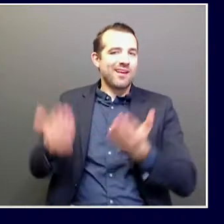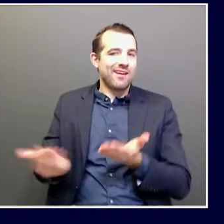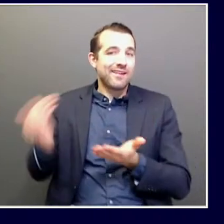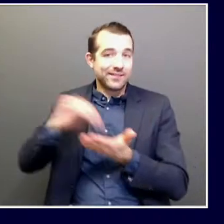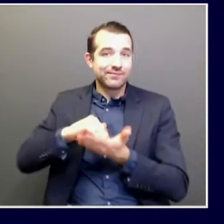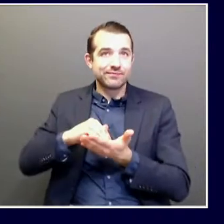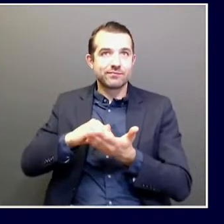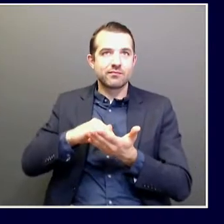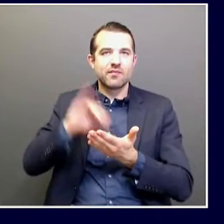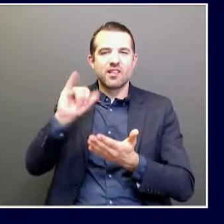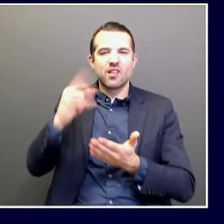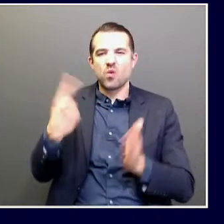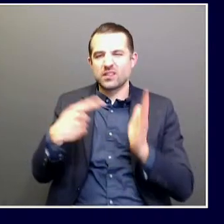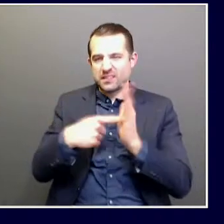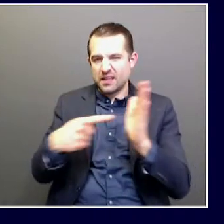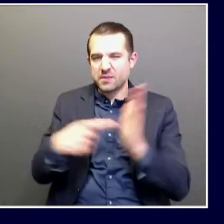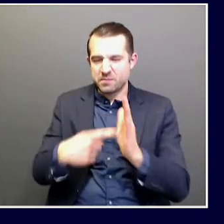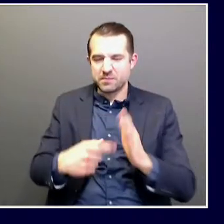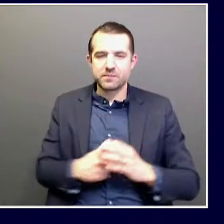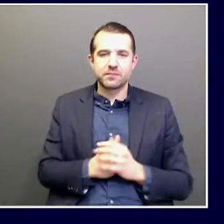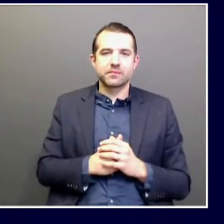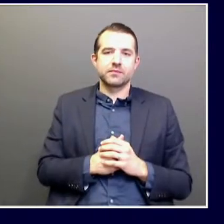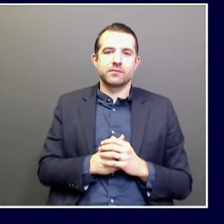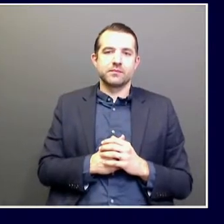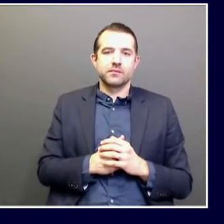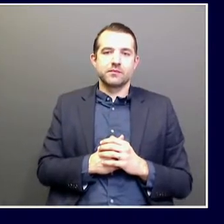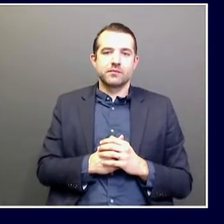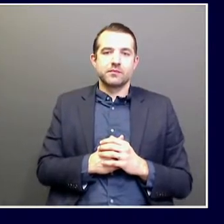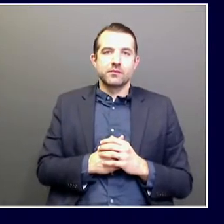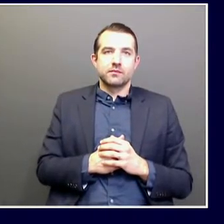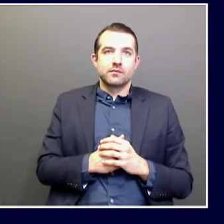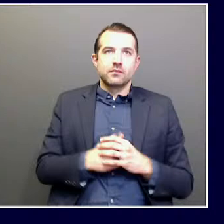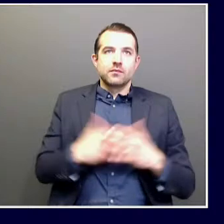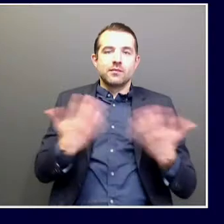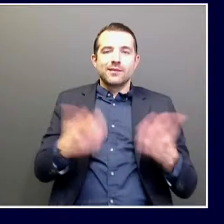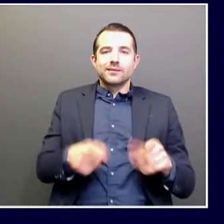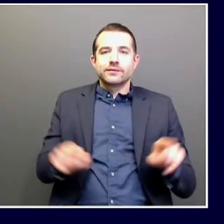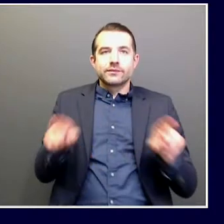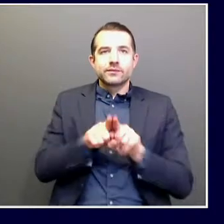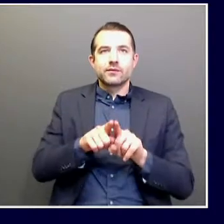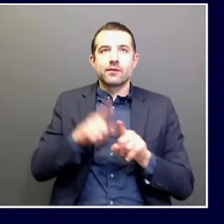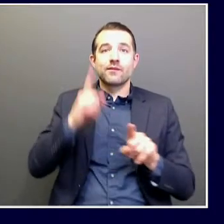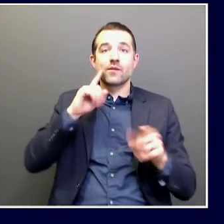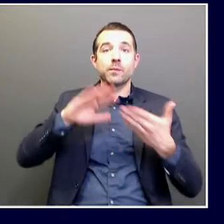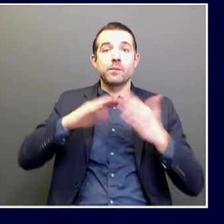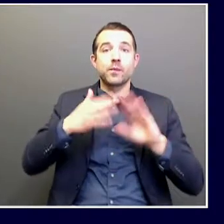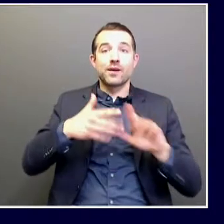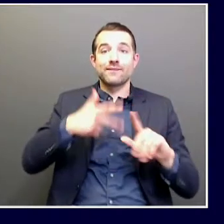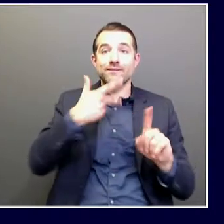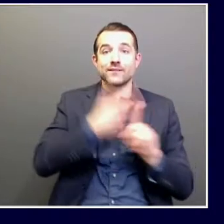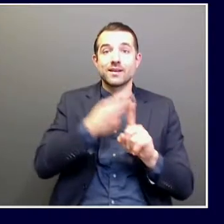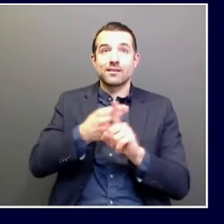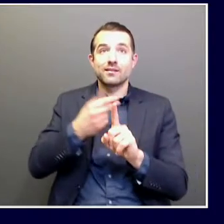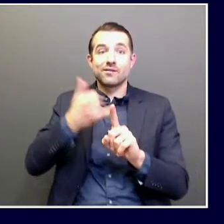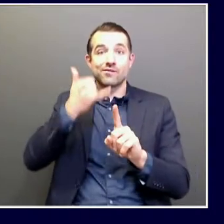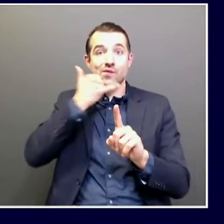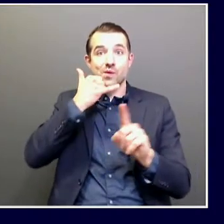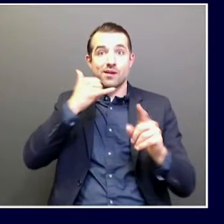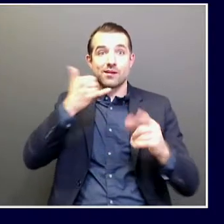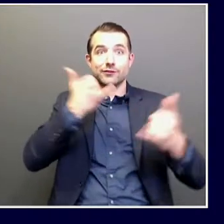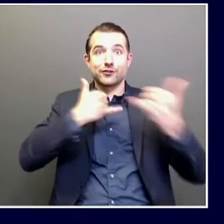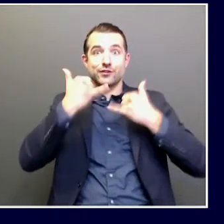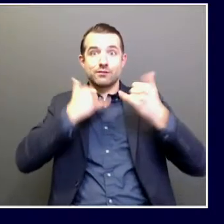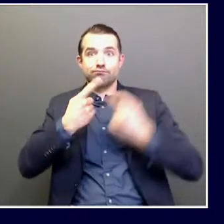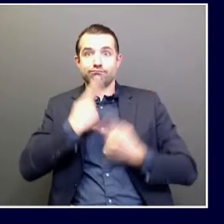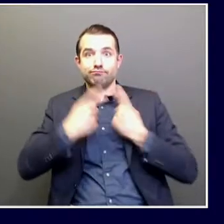We've always had some things like the community vaccination lines, things of that sort that we've never really taken off since now a year.